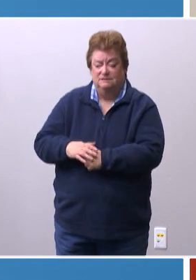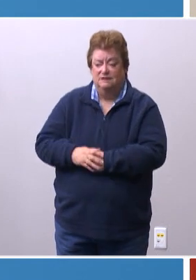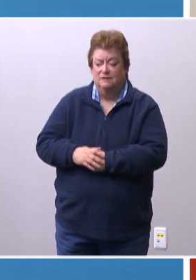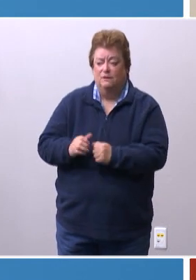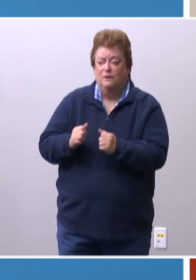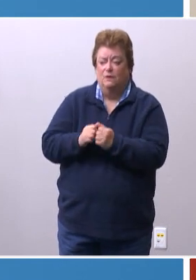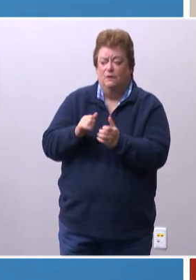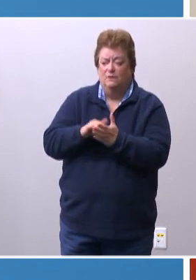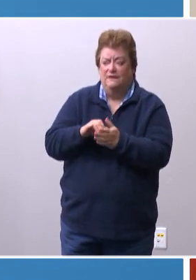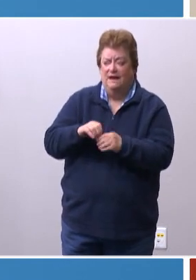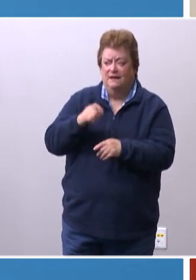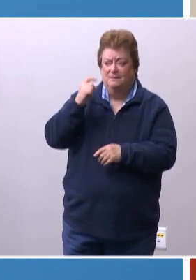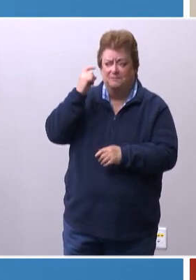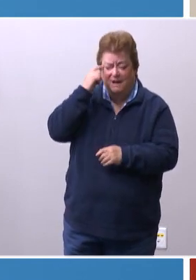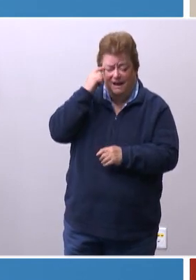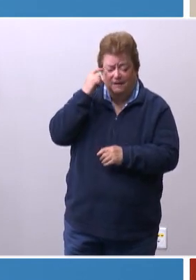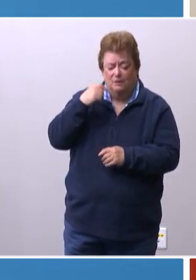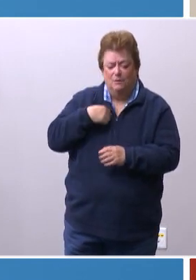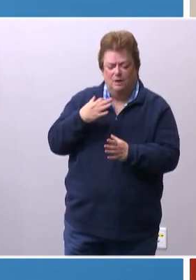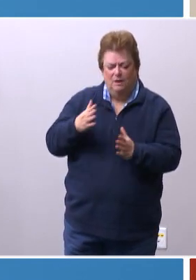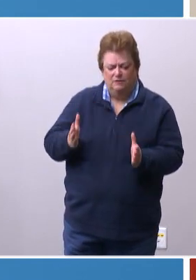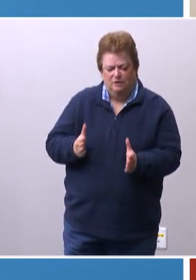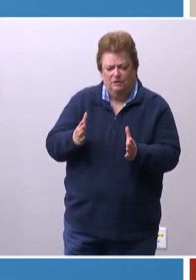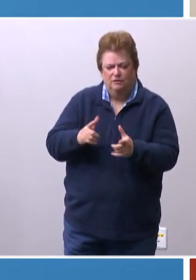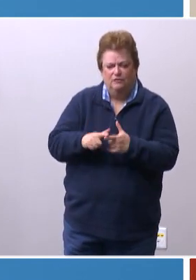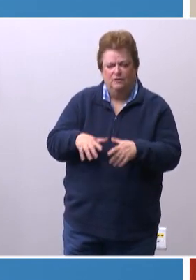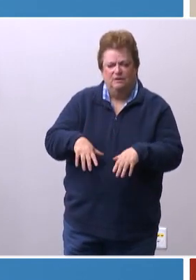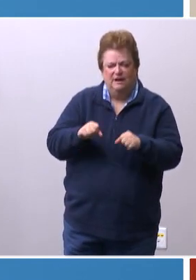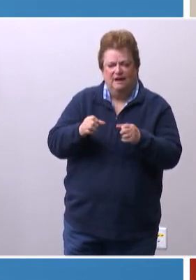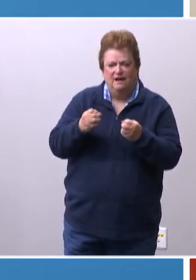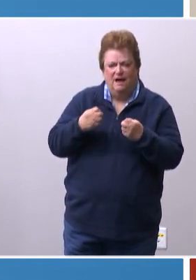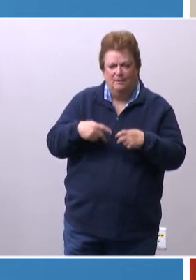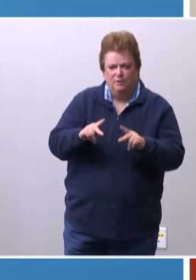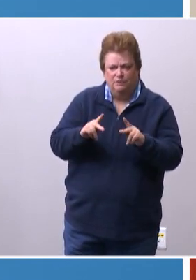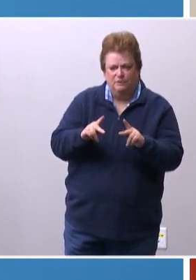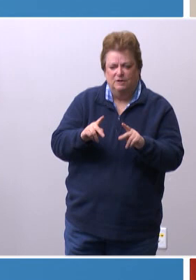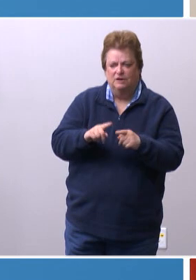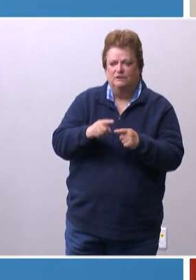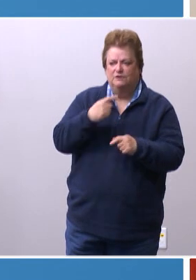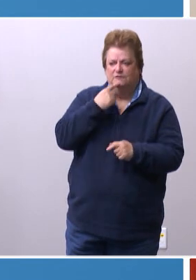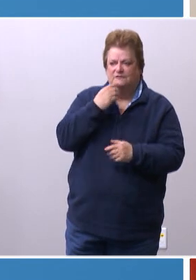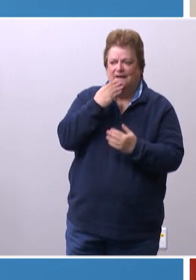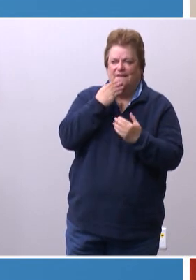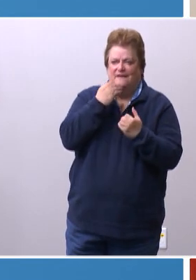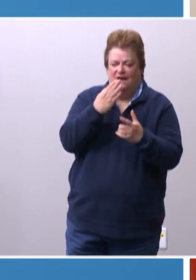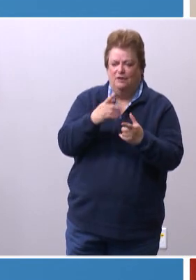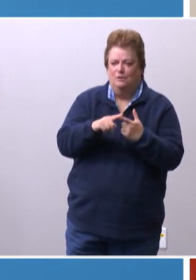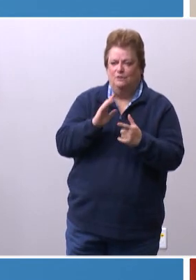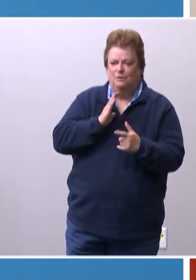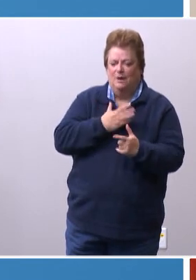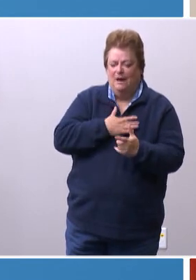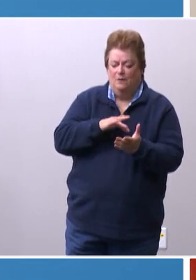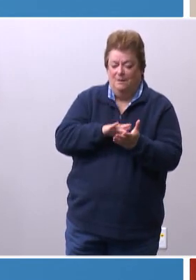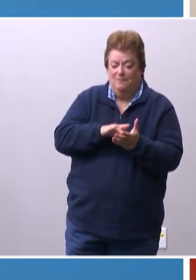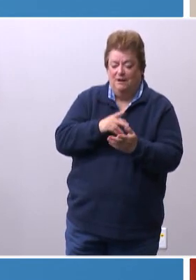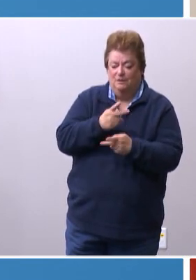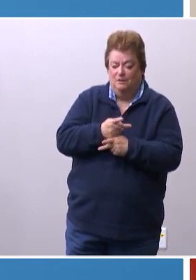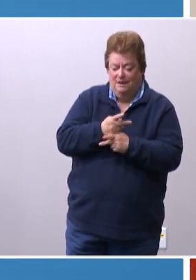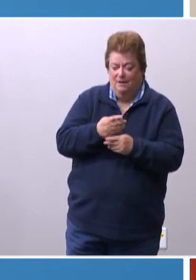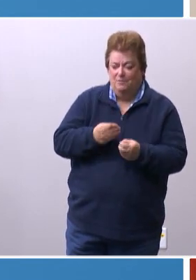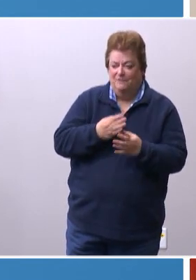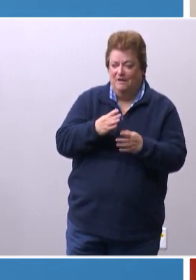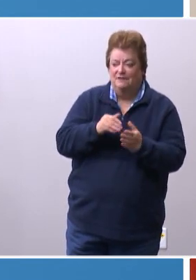that in mind, we encourage everyone to take the opportunity to say thank you to our medical care providers as often as we